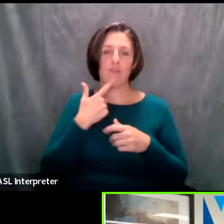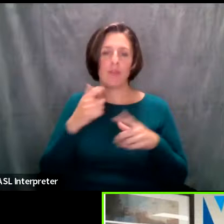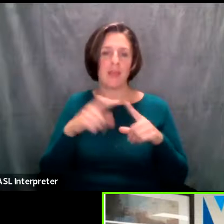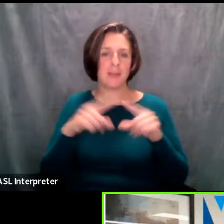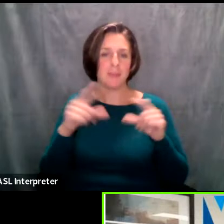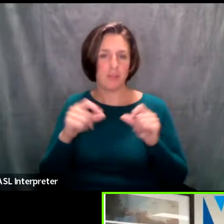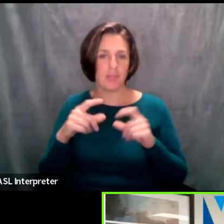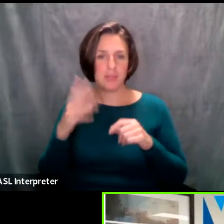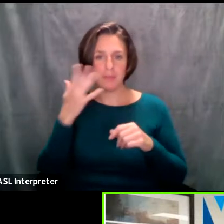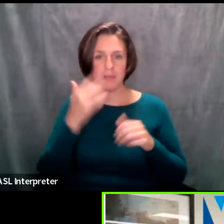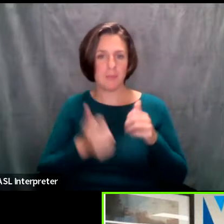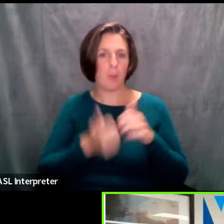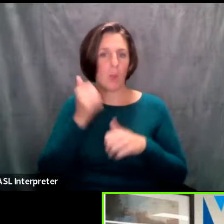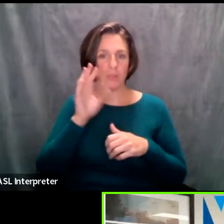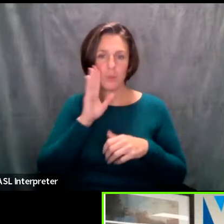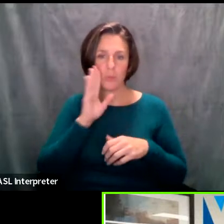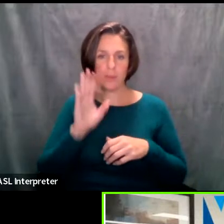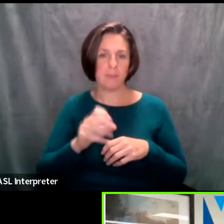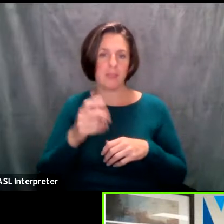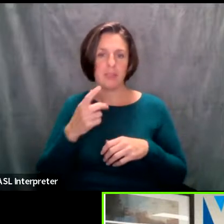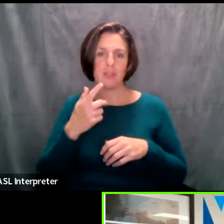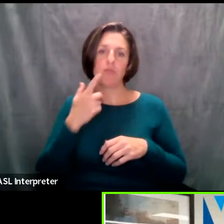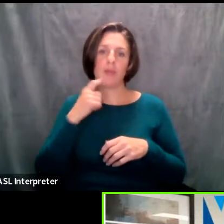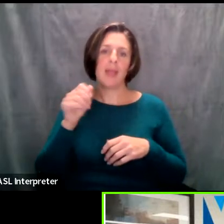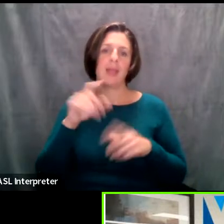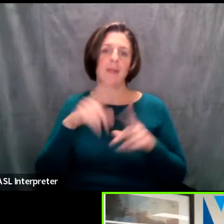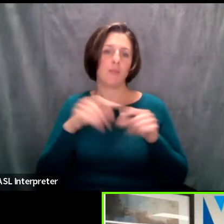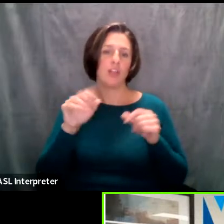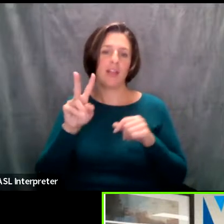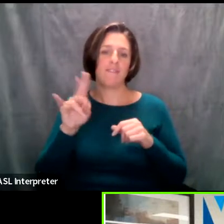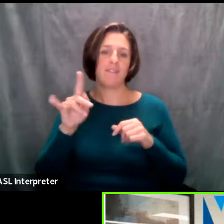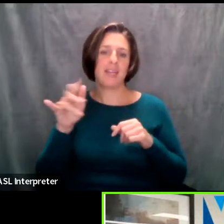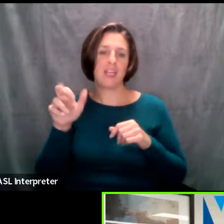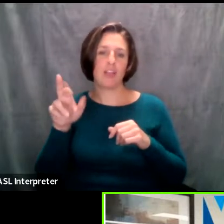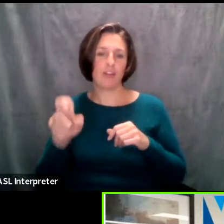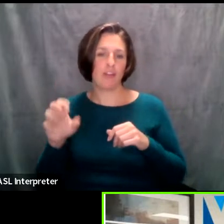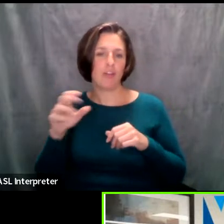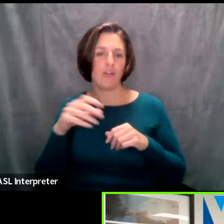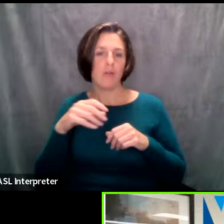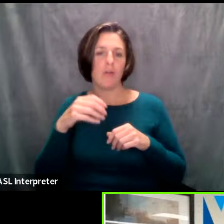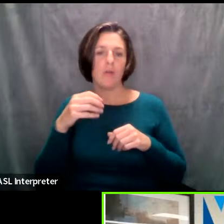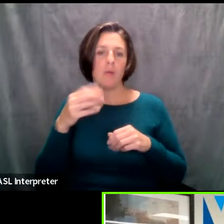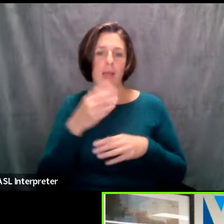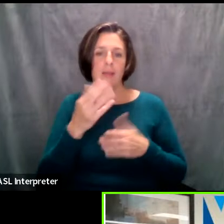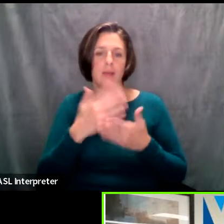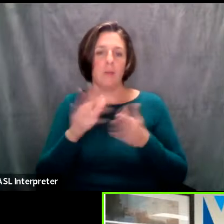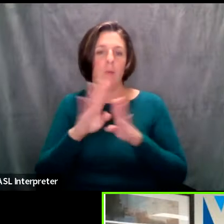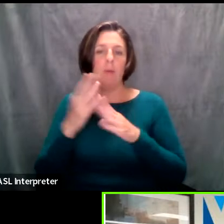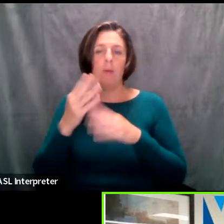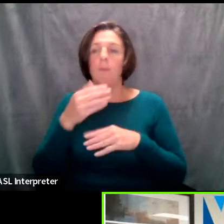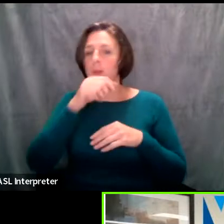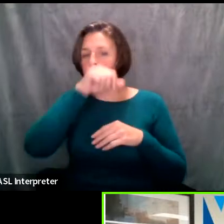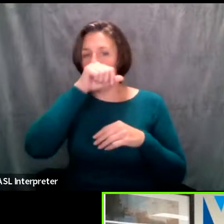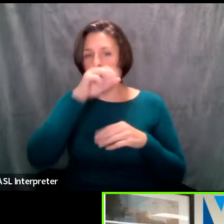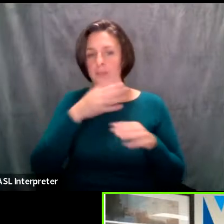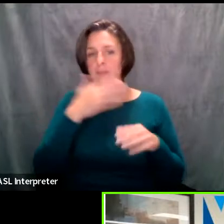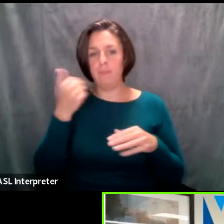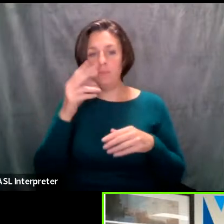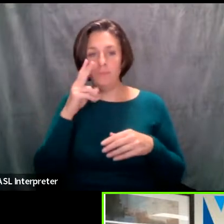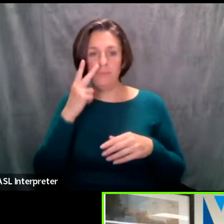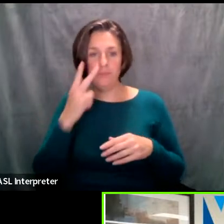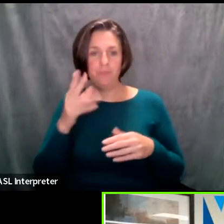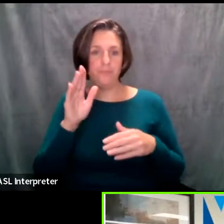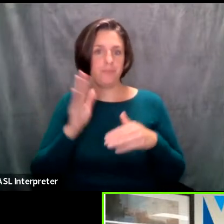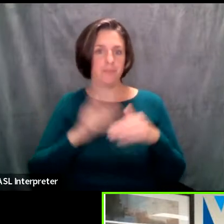mostly it's just going to be the red brick veneer and some doors or something, but it's a better look than what we have now, and it might start